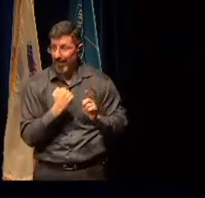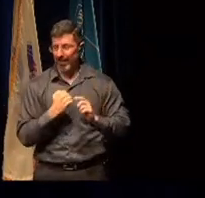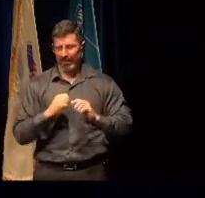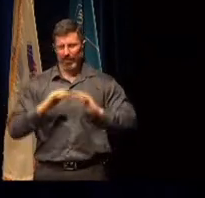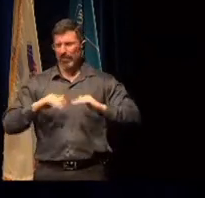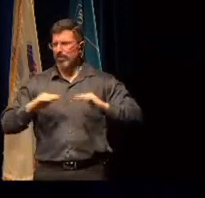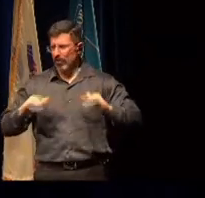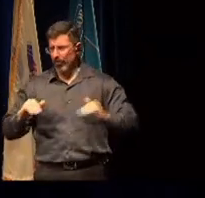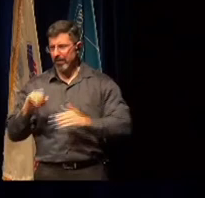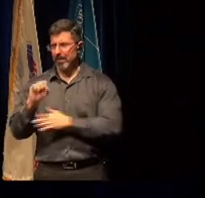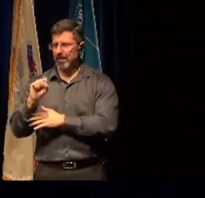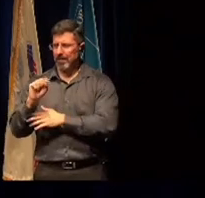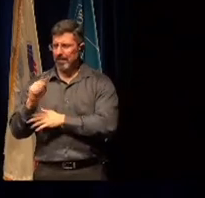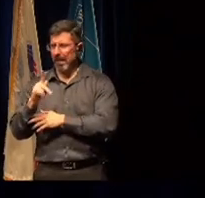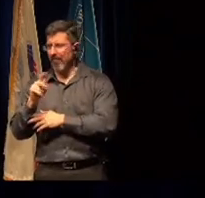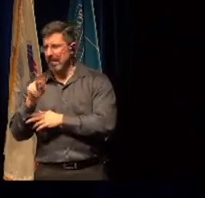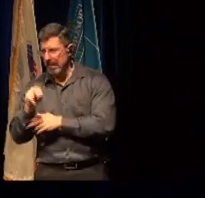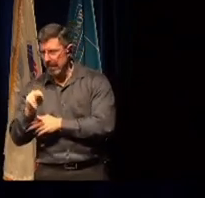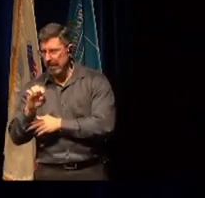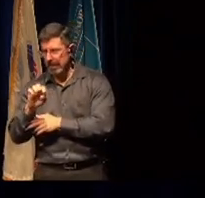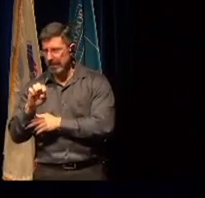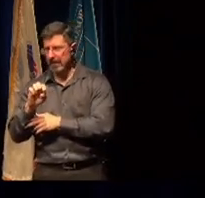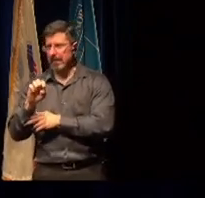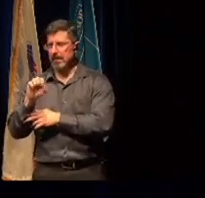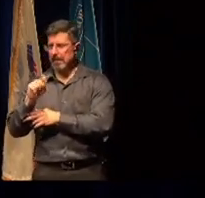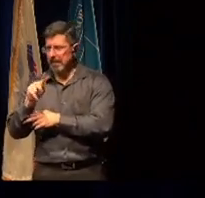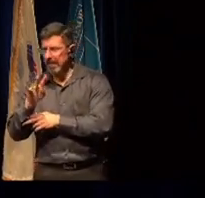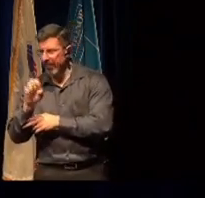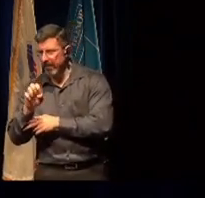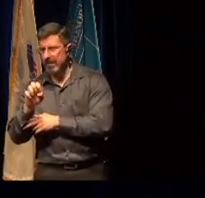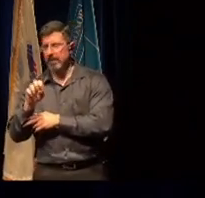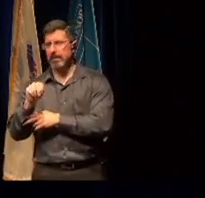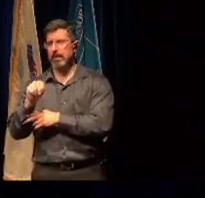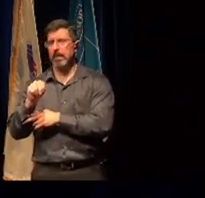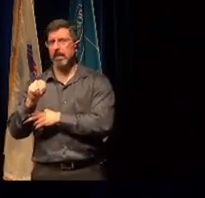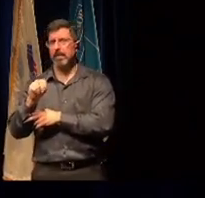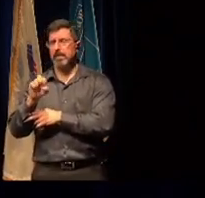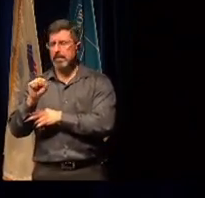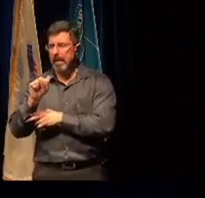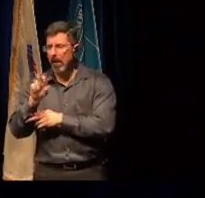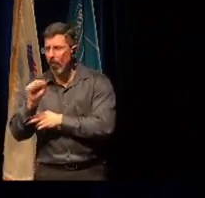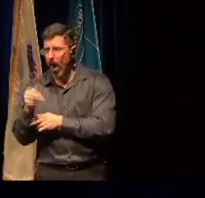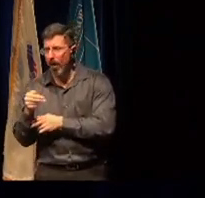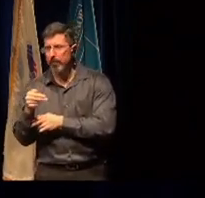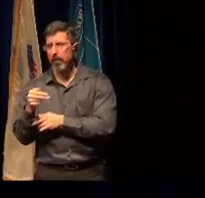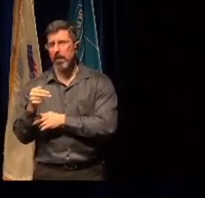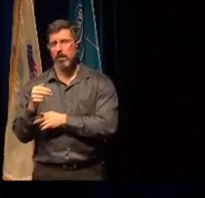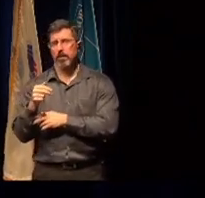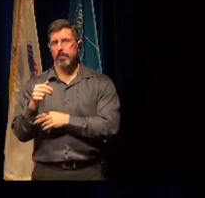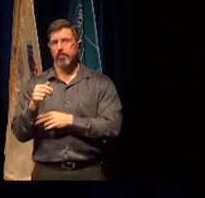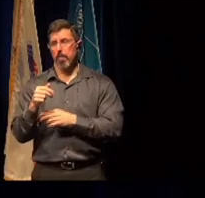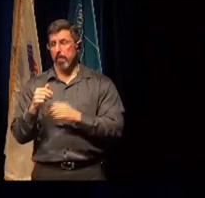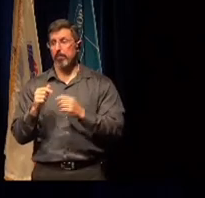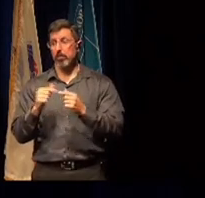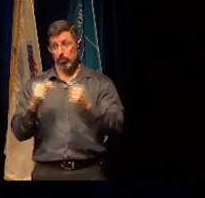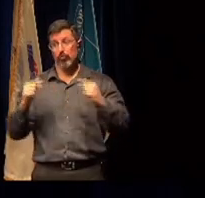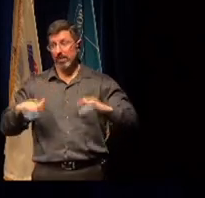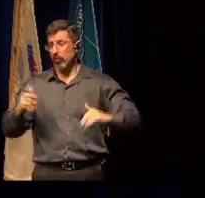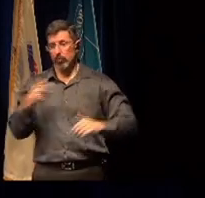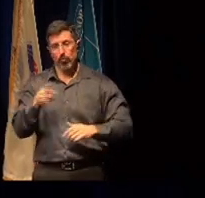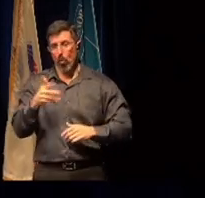Bob, Stephen, Sarah, along with her husband Andy, Gary and Lolly's wonderful grandchildren that you